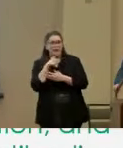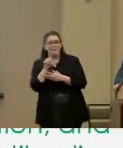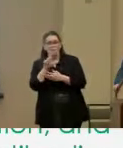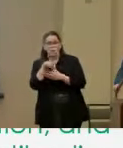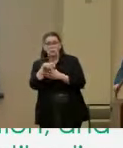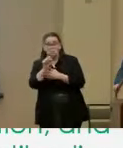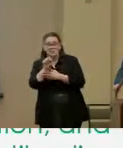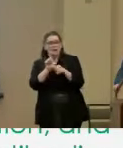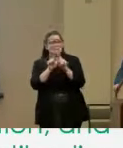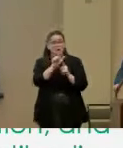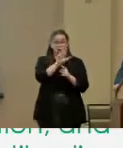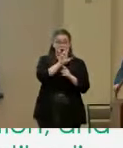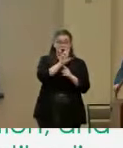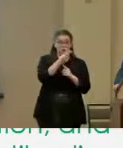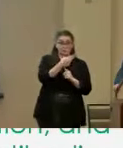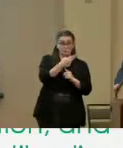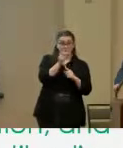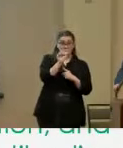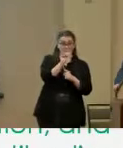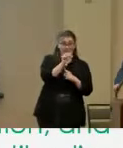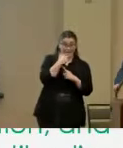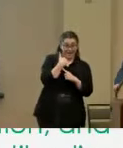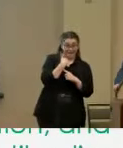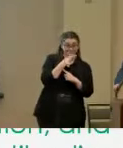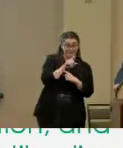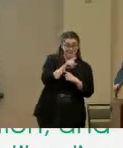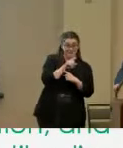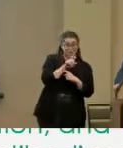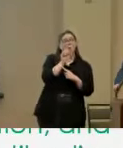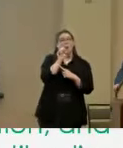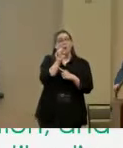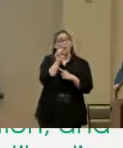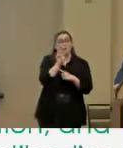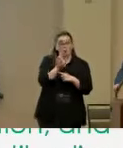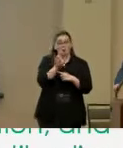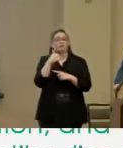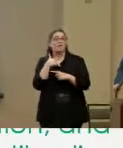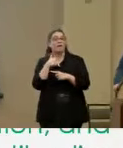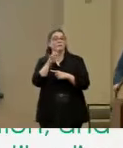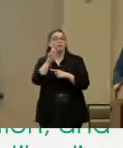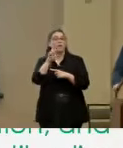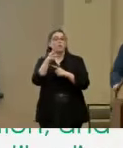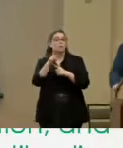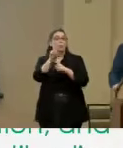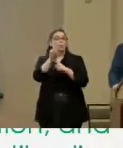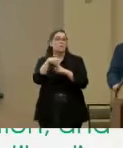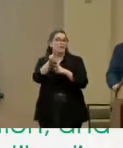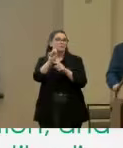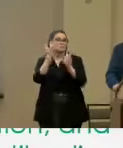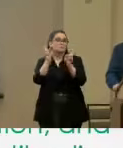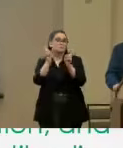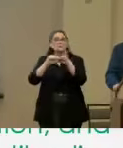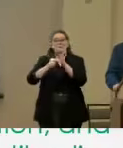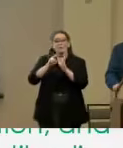arthritis? Or do they have something called rupus, which is rheumatoid with lupus? Or do they just have rheumatoid arthritis and